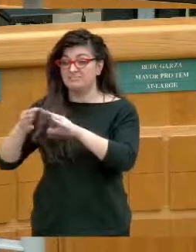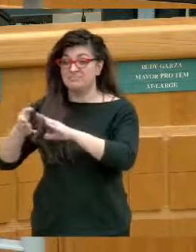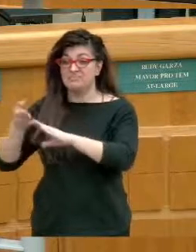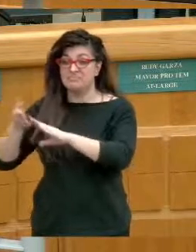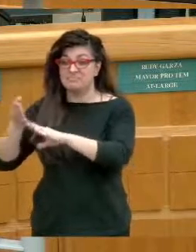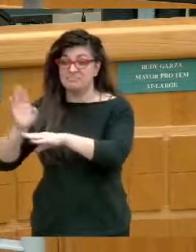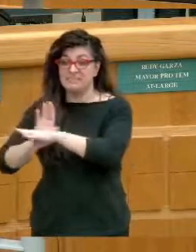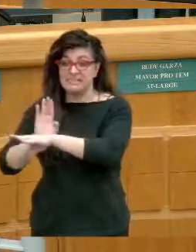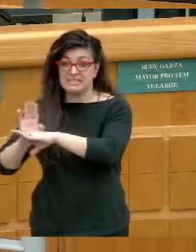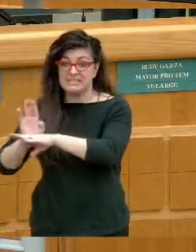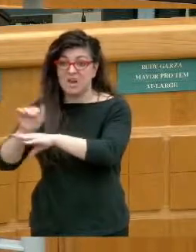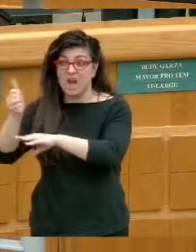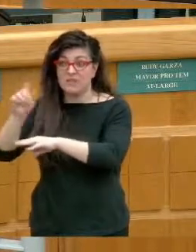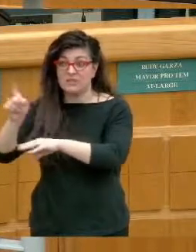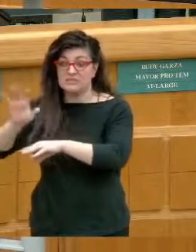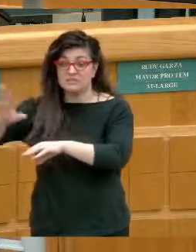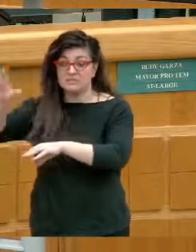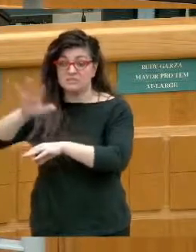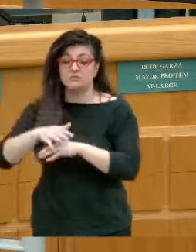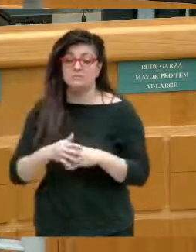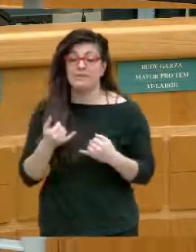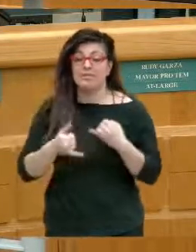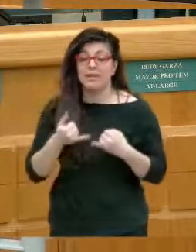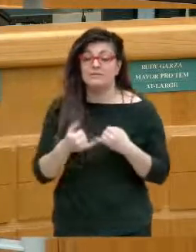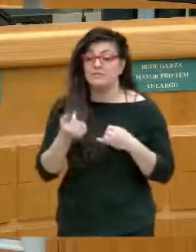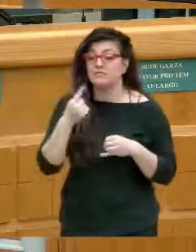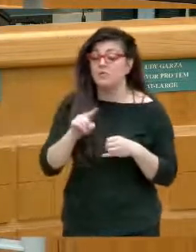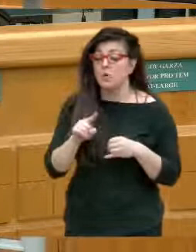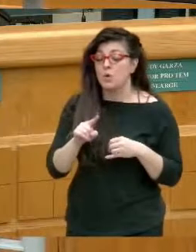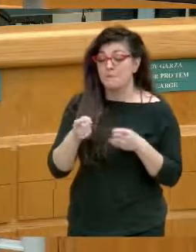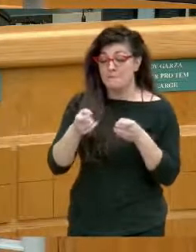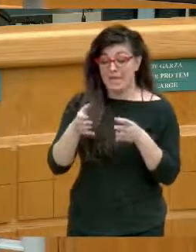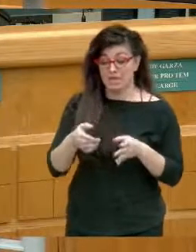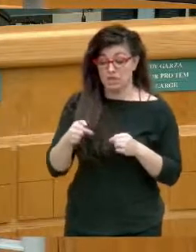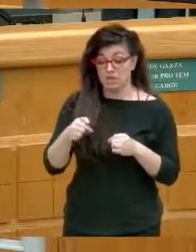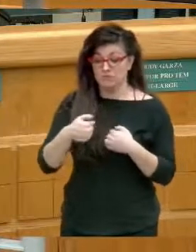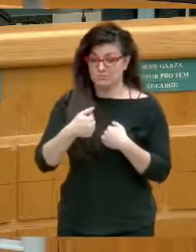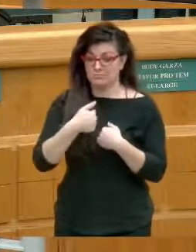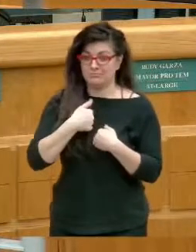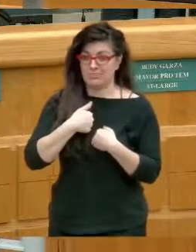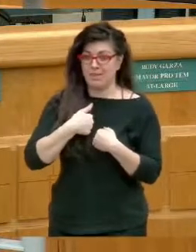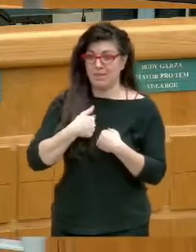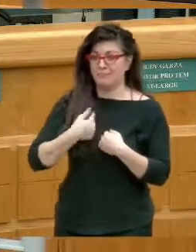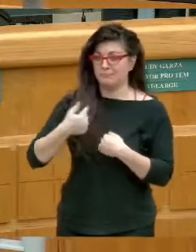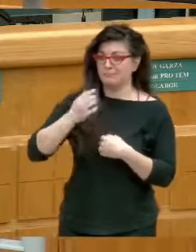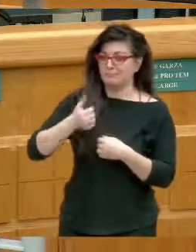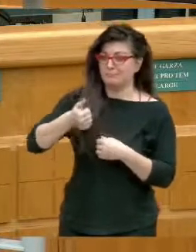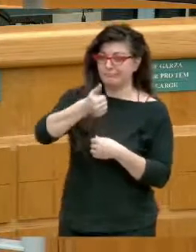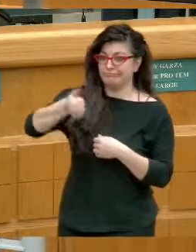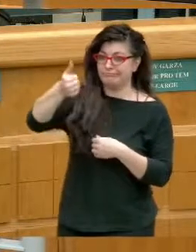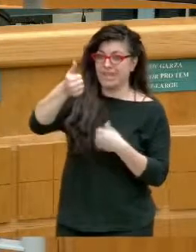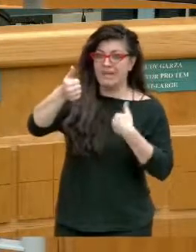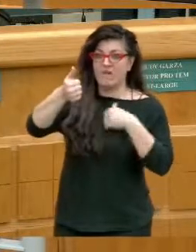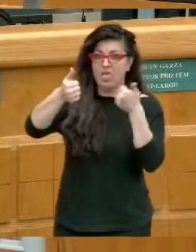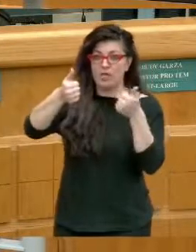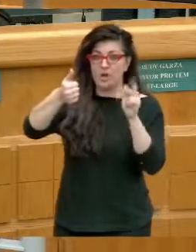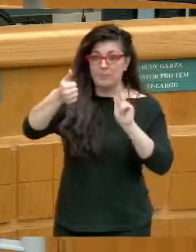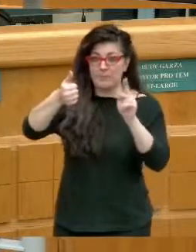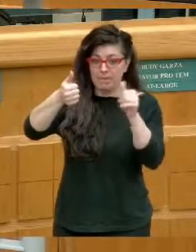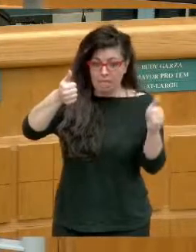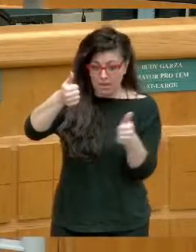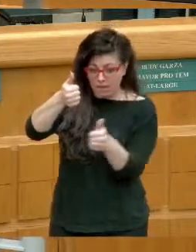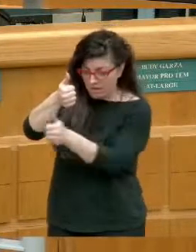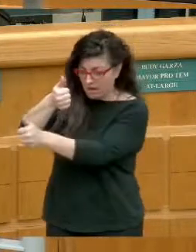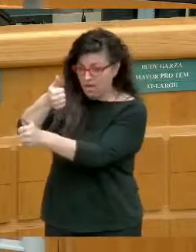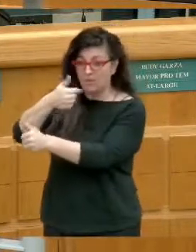for managers. I'm one of these people where I have people that work for me and I'm in charge of setting up policies within my laboratory, even if